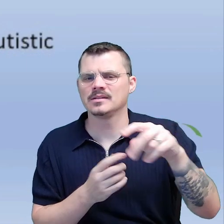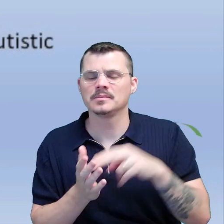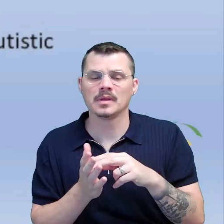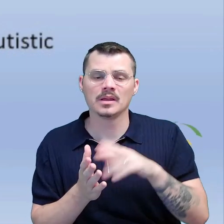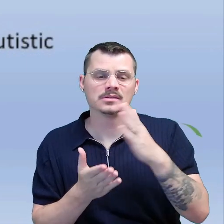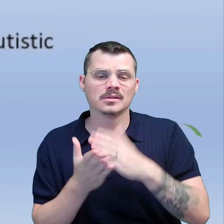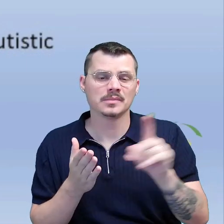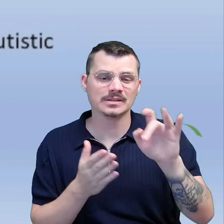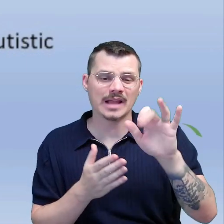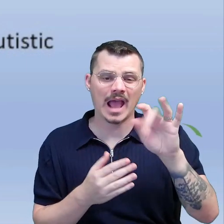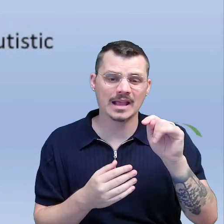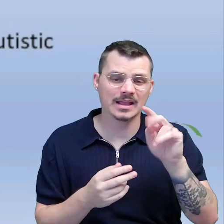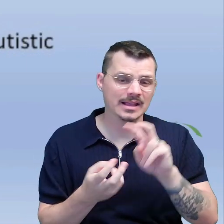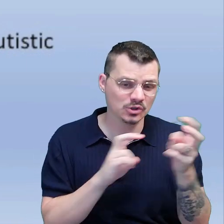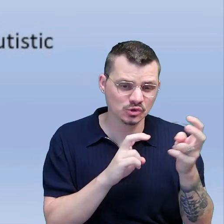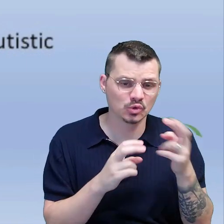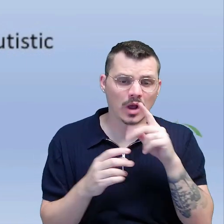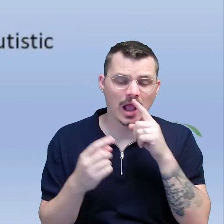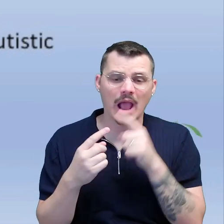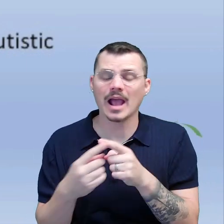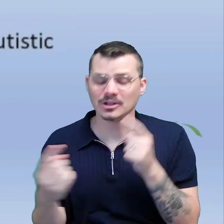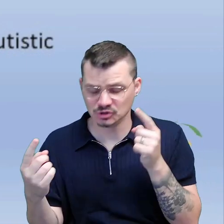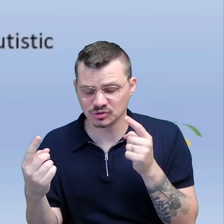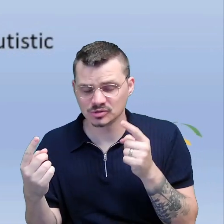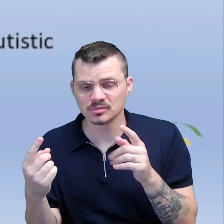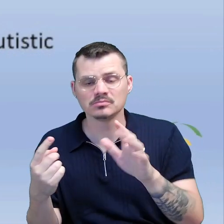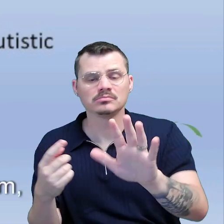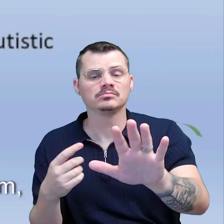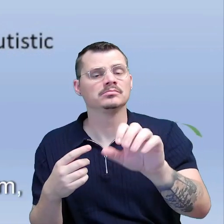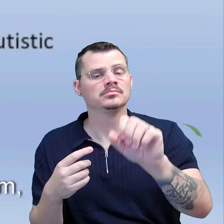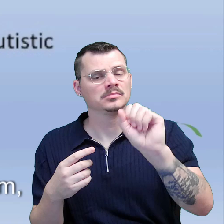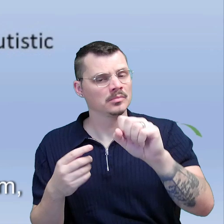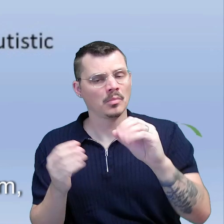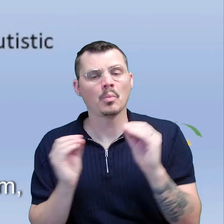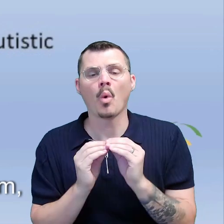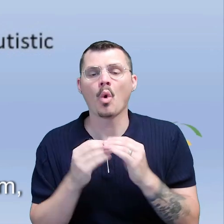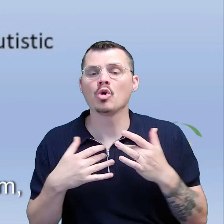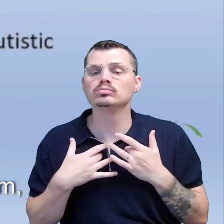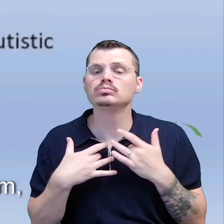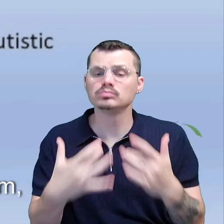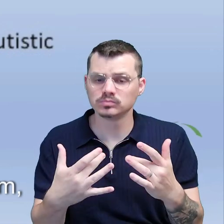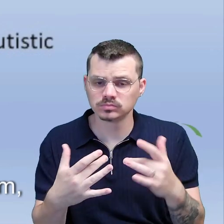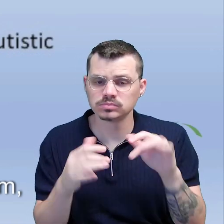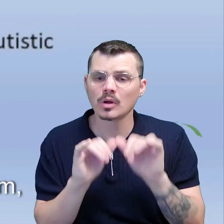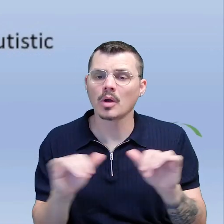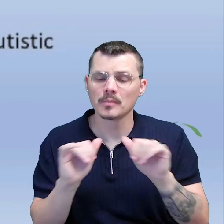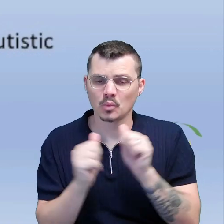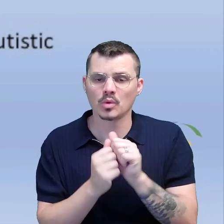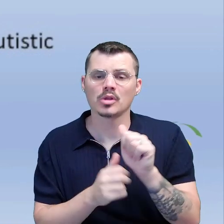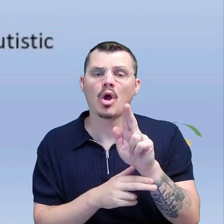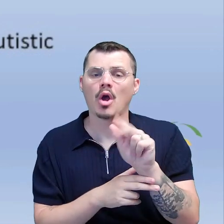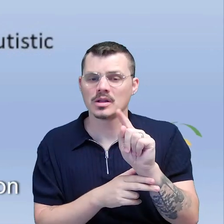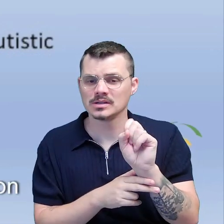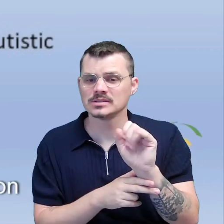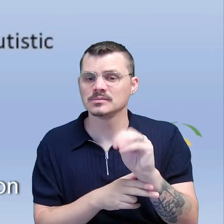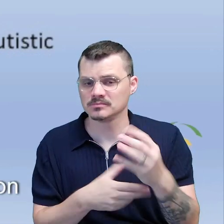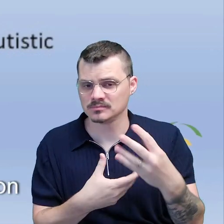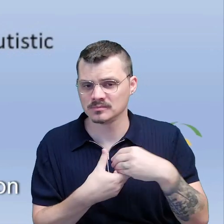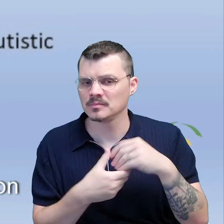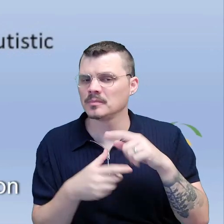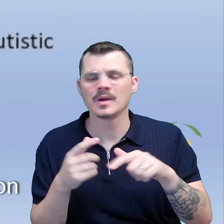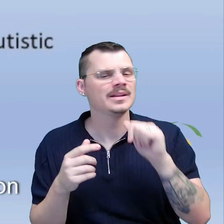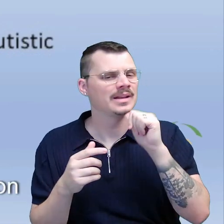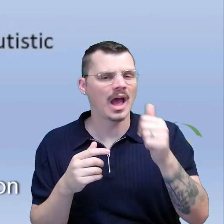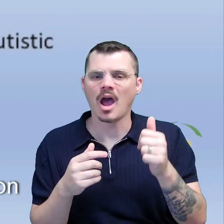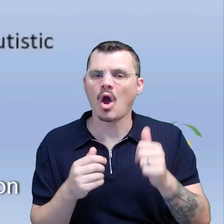Dietary issues and allergies are indeed much more common in people with autism. but they're